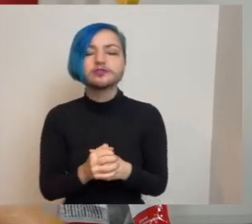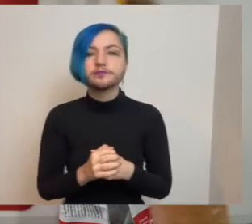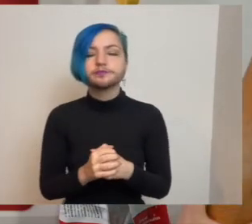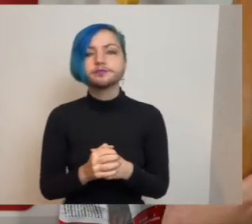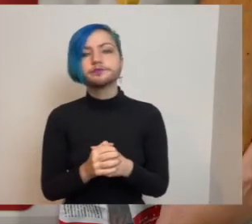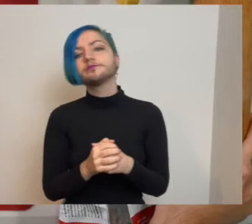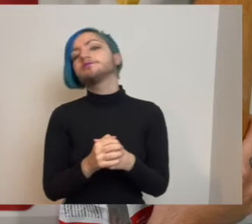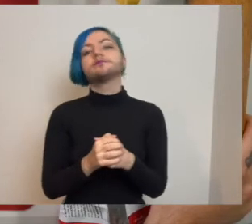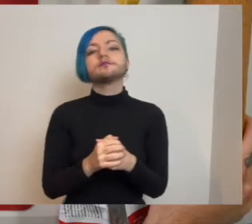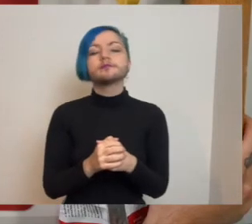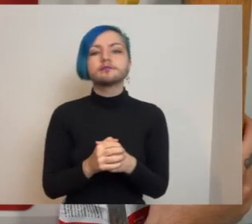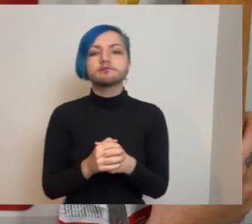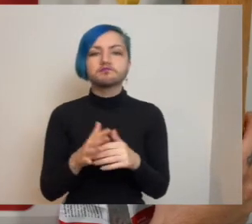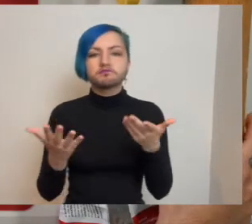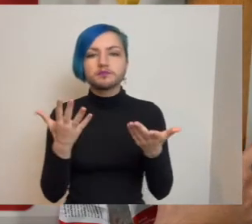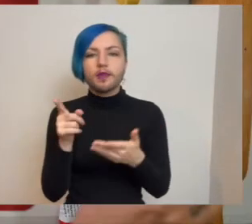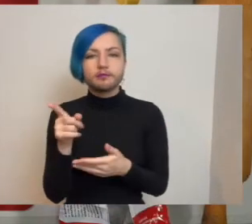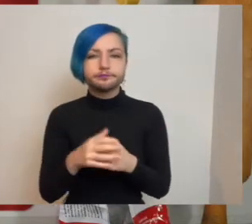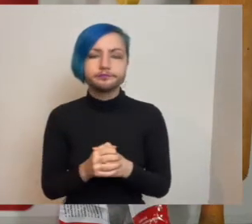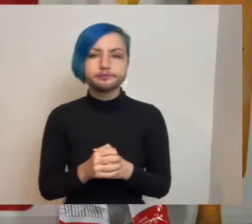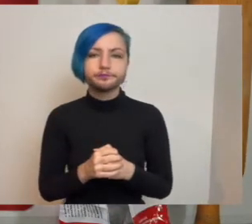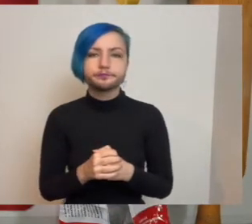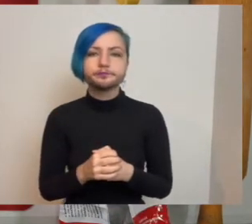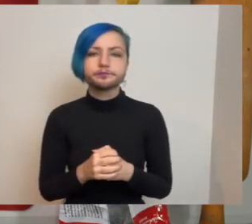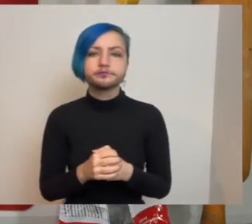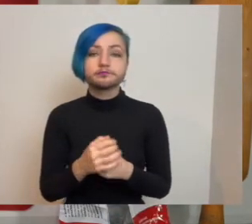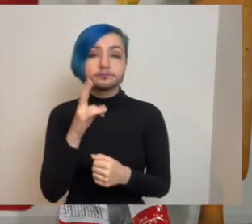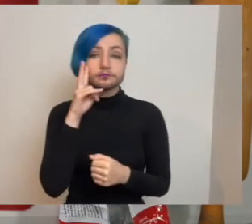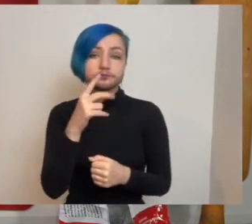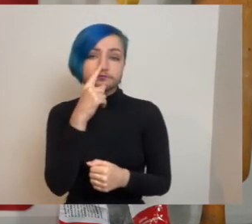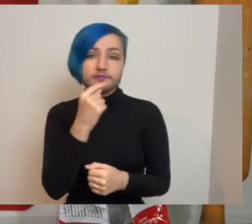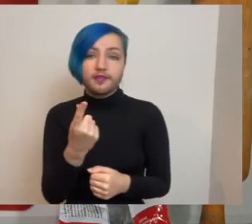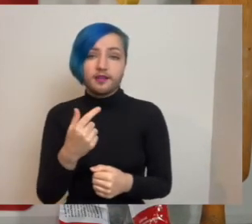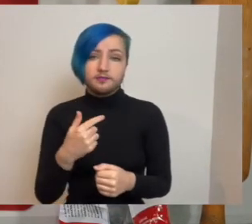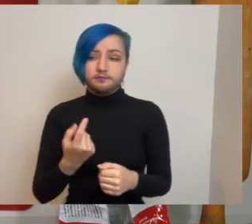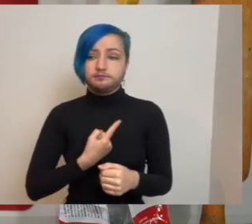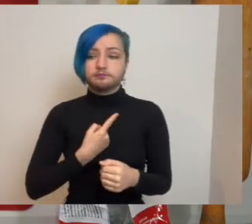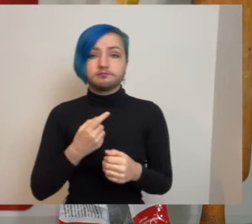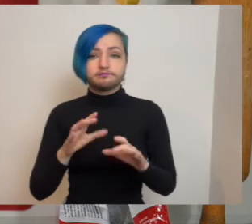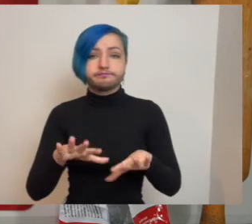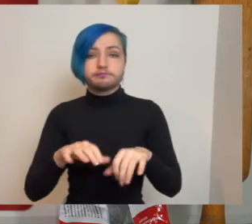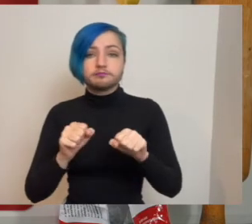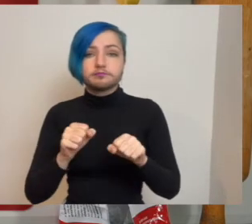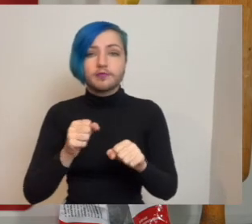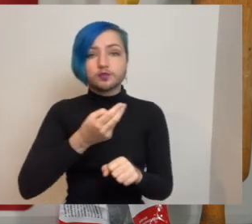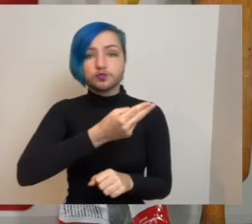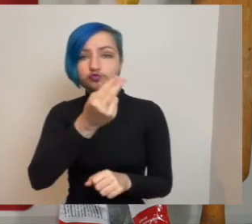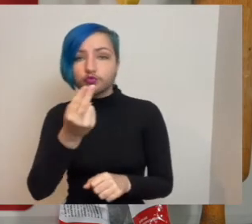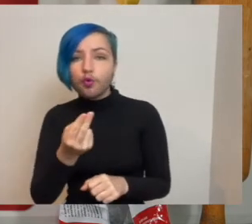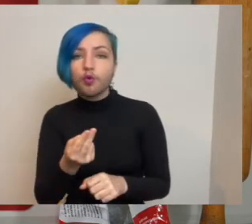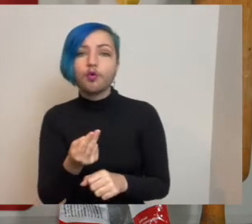So it will be something like that. As you can see, I've already started to draw out